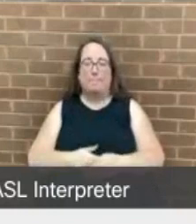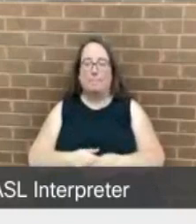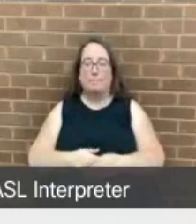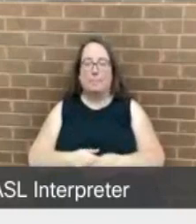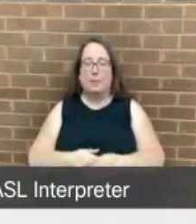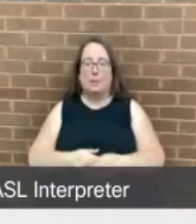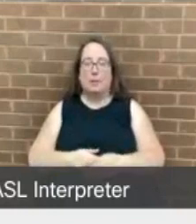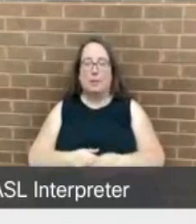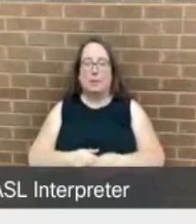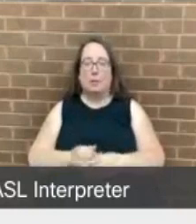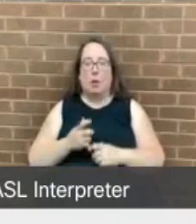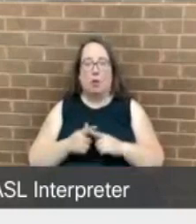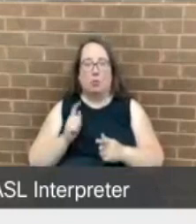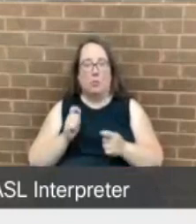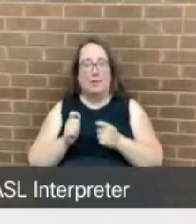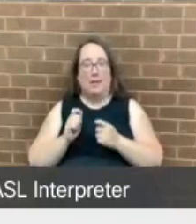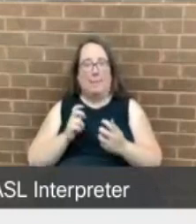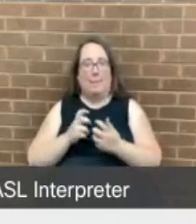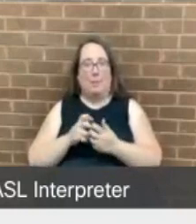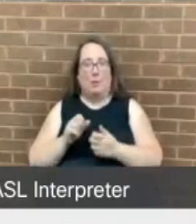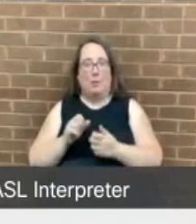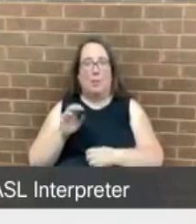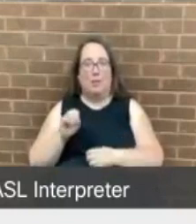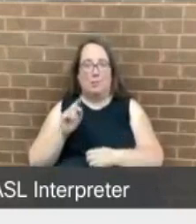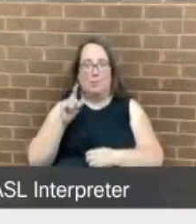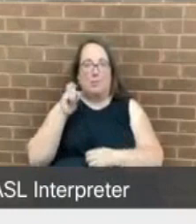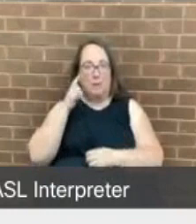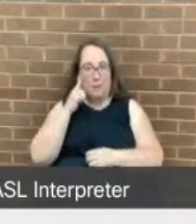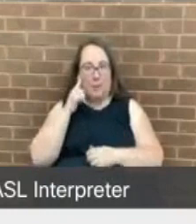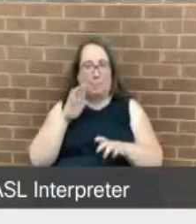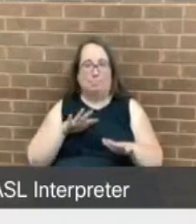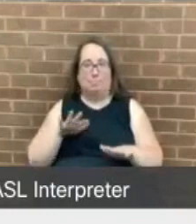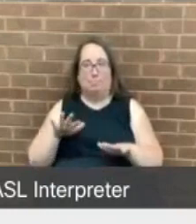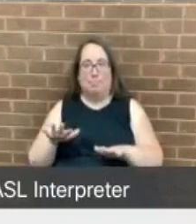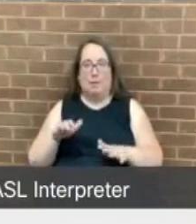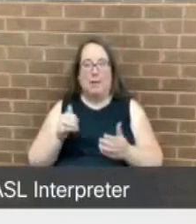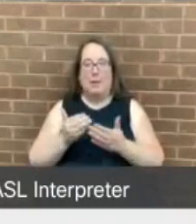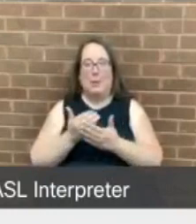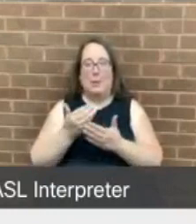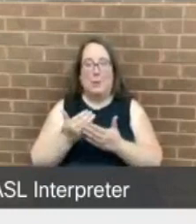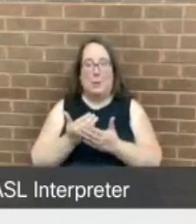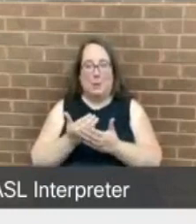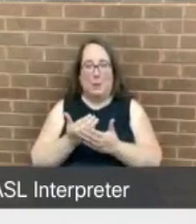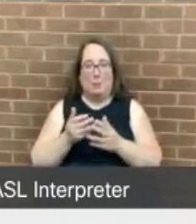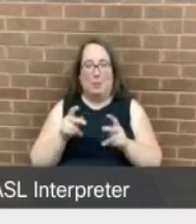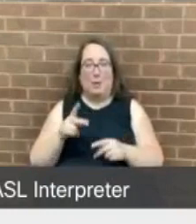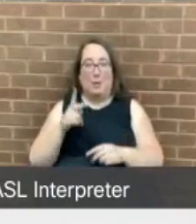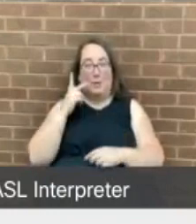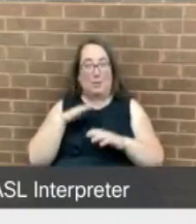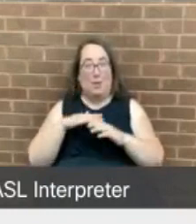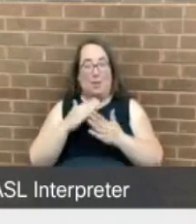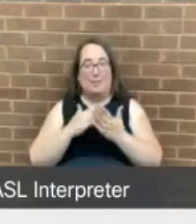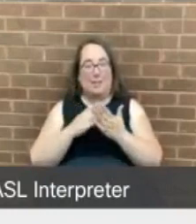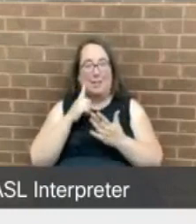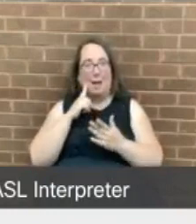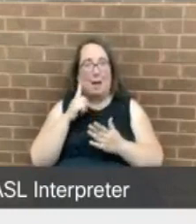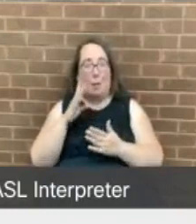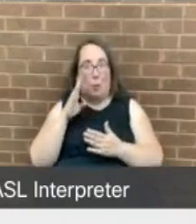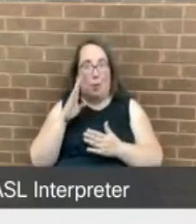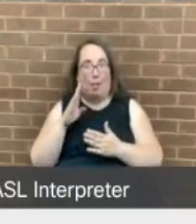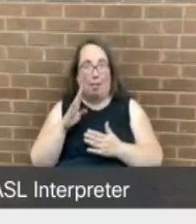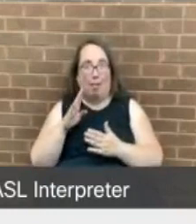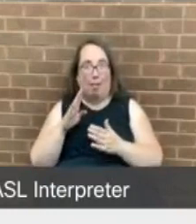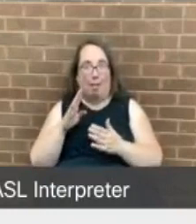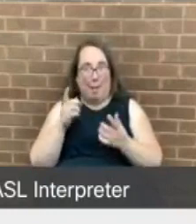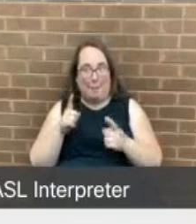And it's hard to adapt to the pace of government as a new, you know, you see it on the list and you think, oh, it's coming. And